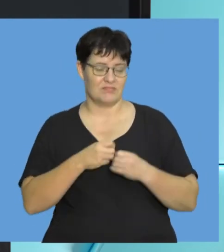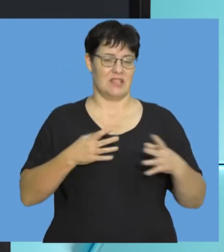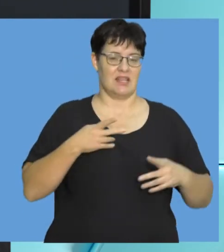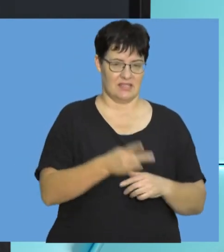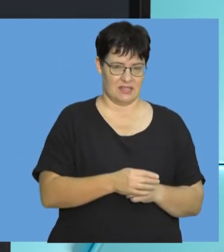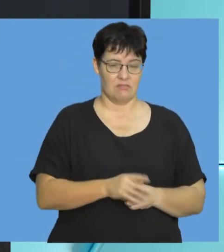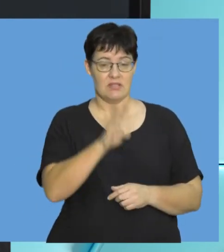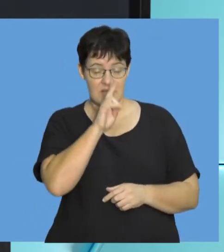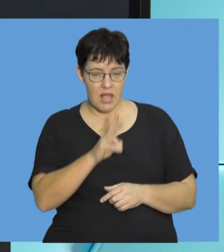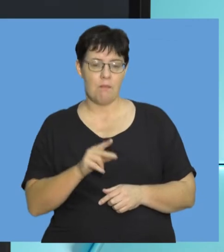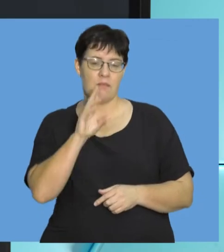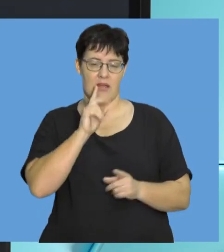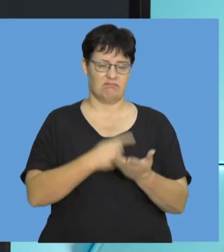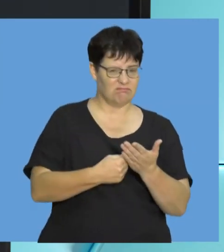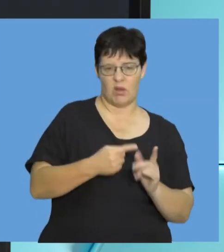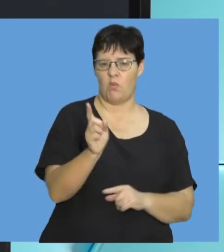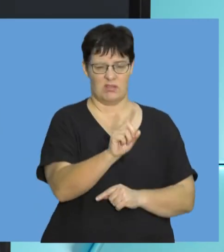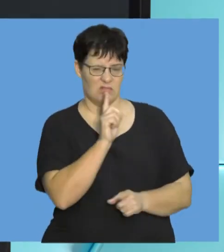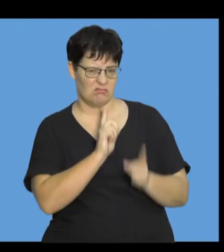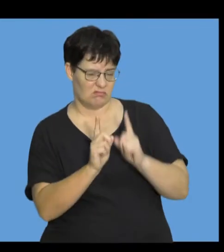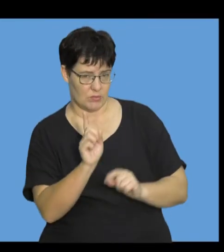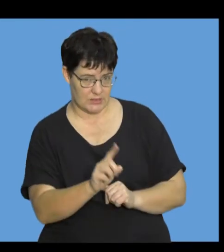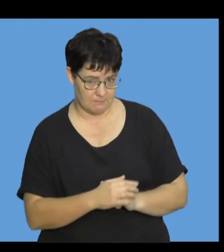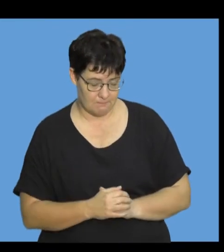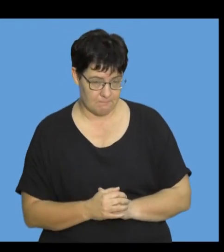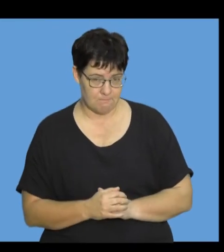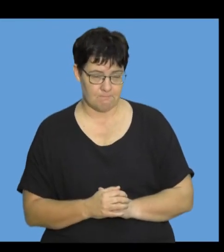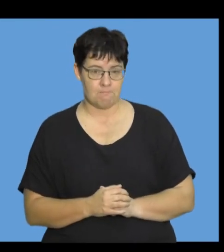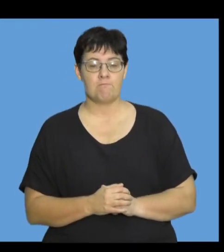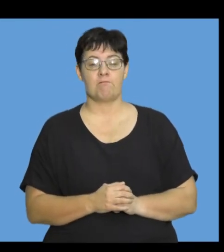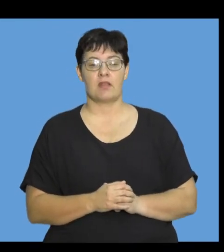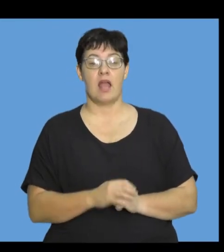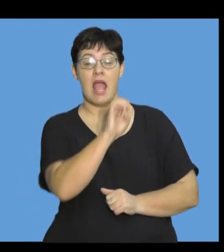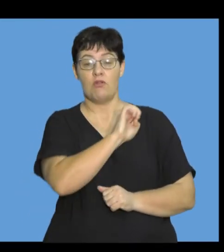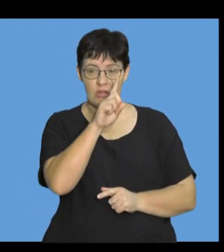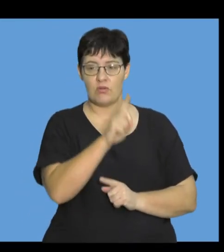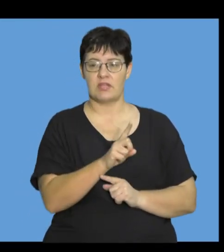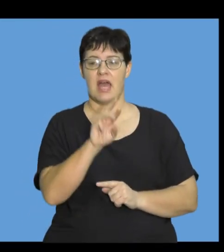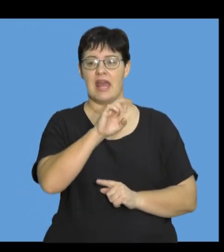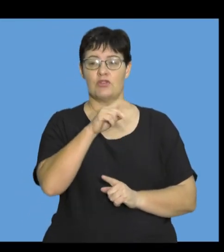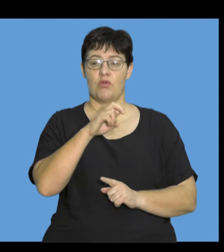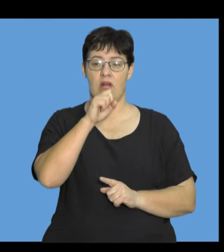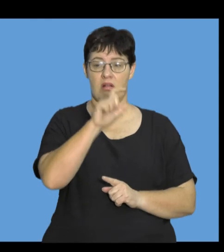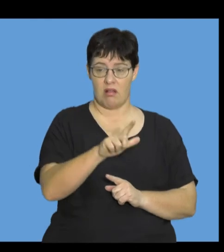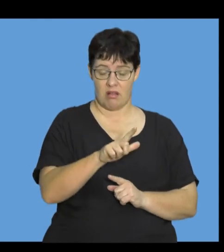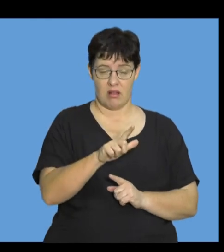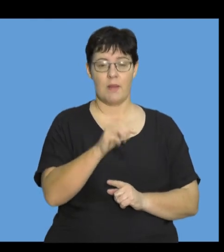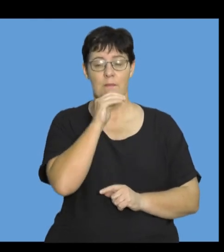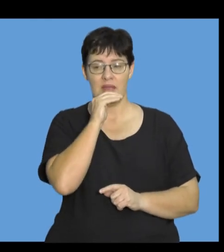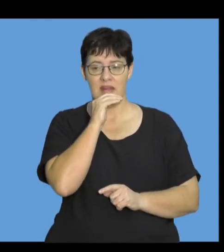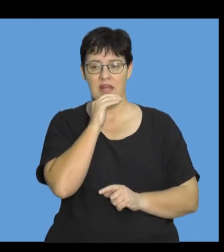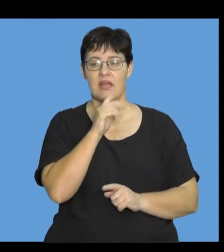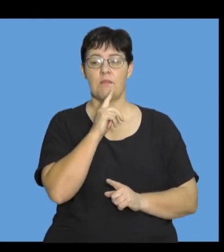and see exactly what I'm talking about. Now, equations with rational exponents, as I said, remember the